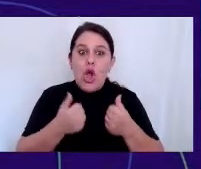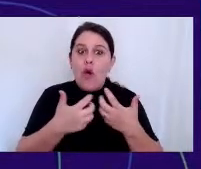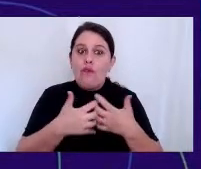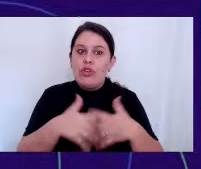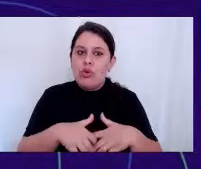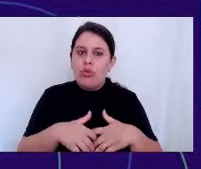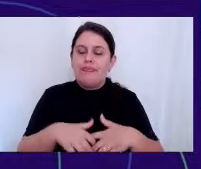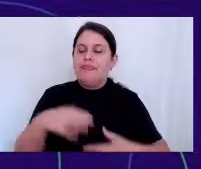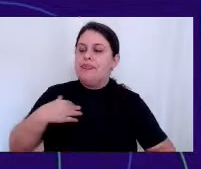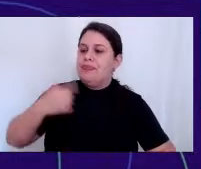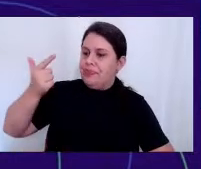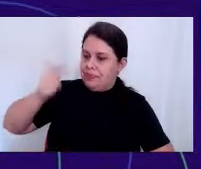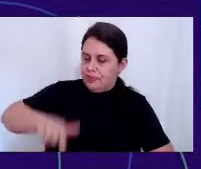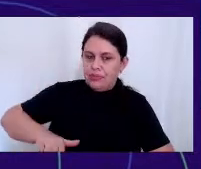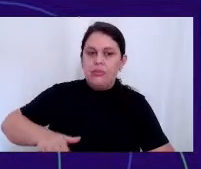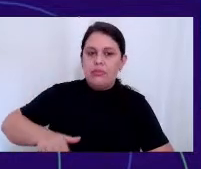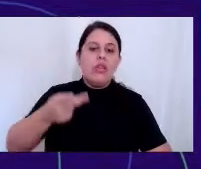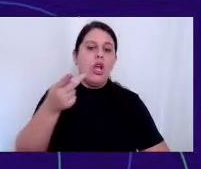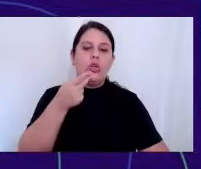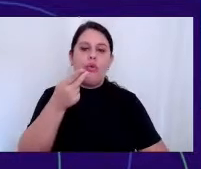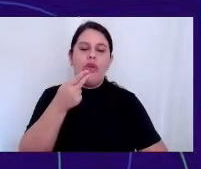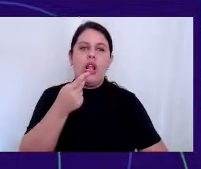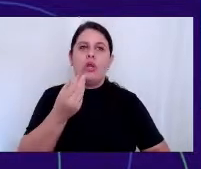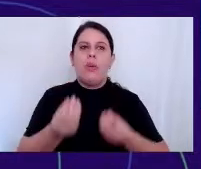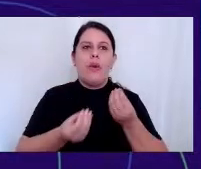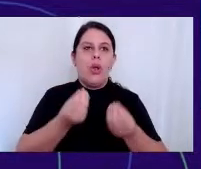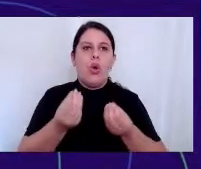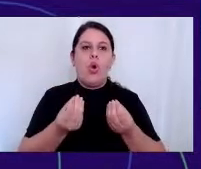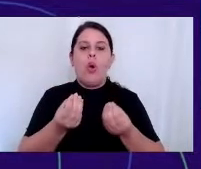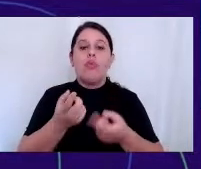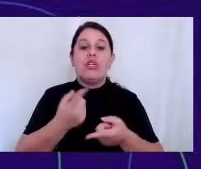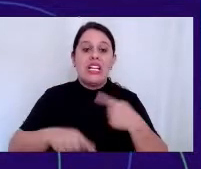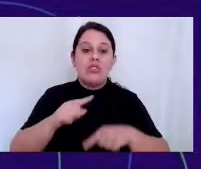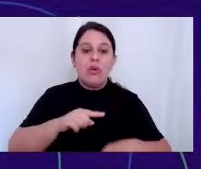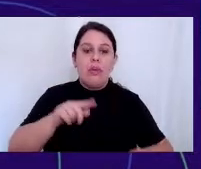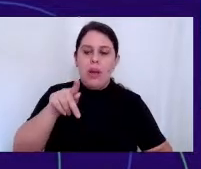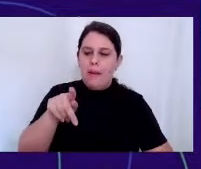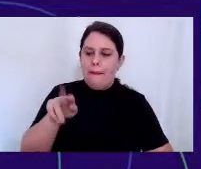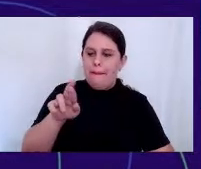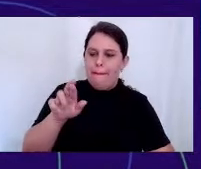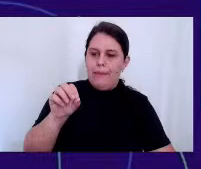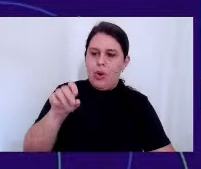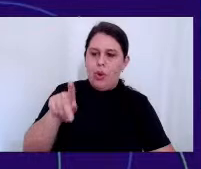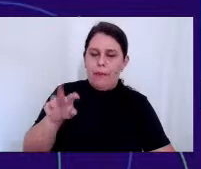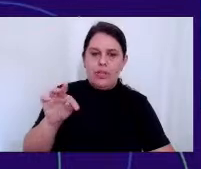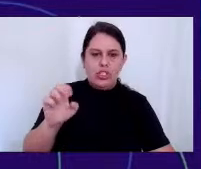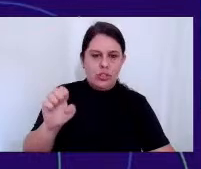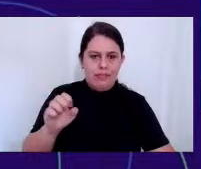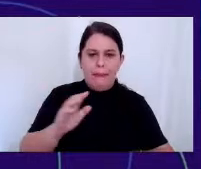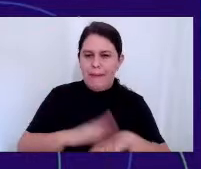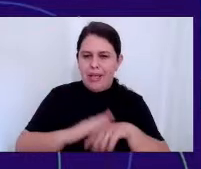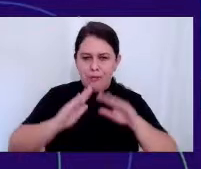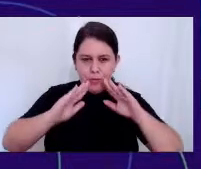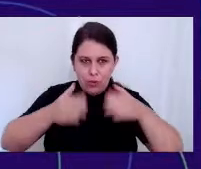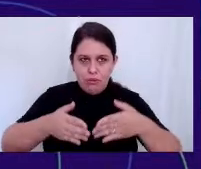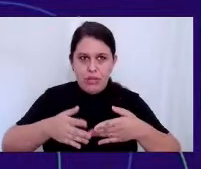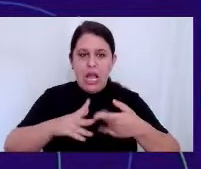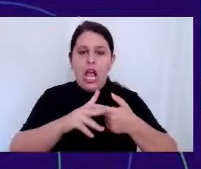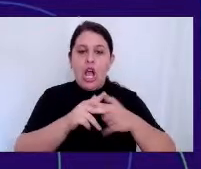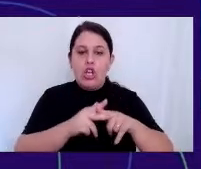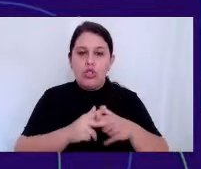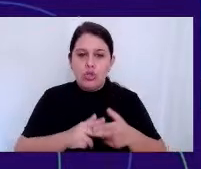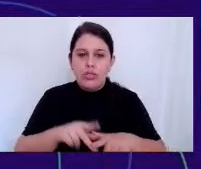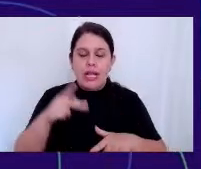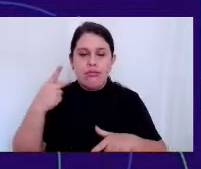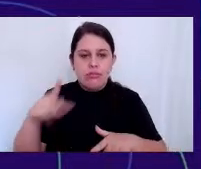specific, maybe fine-tuning a little bit your prompts, what you're asking ChatGPT to do in order to